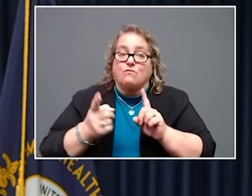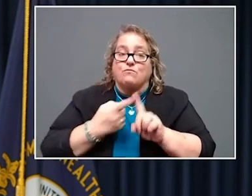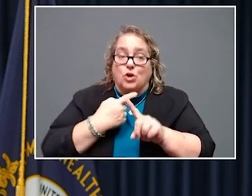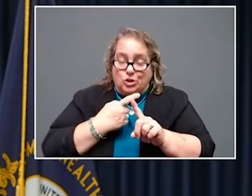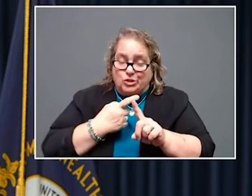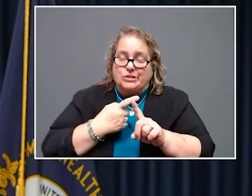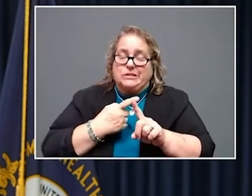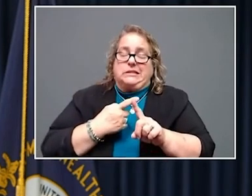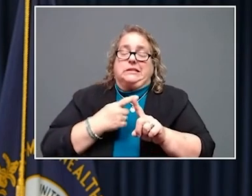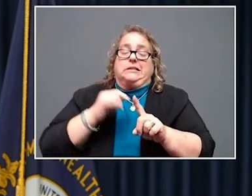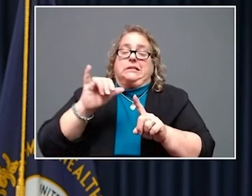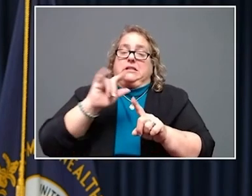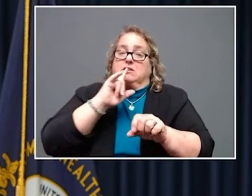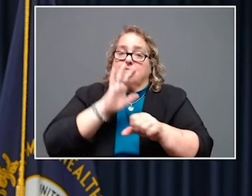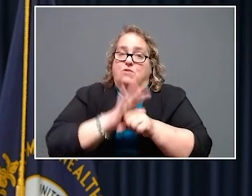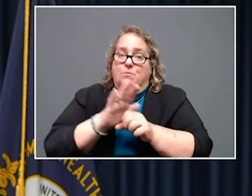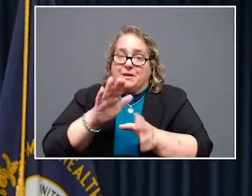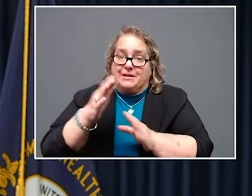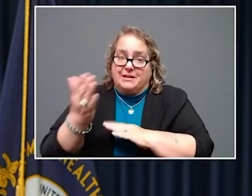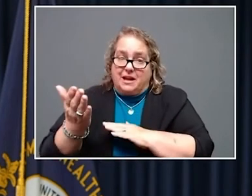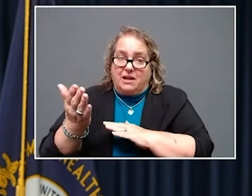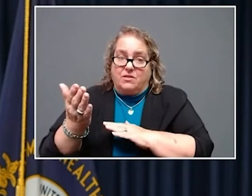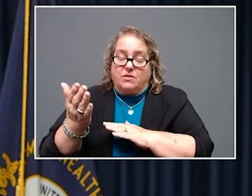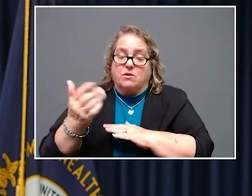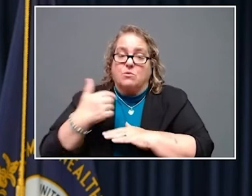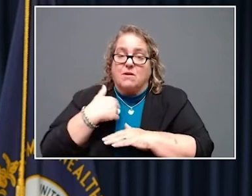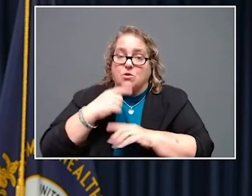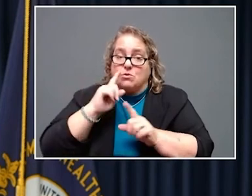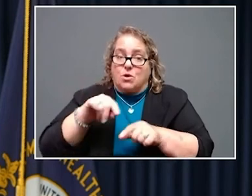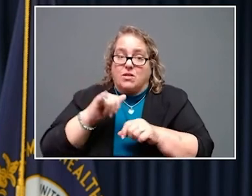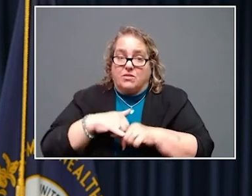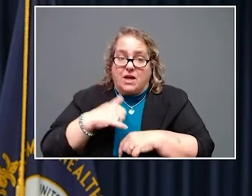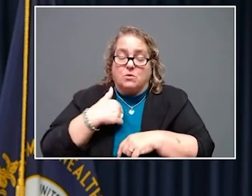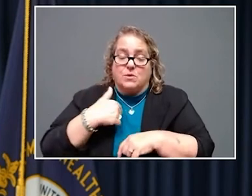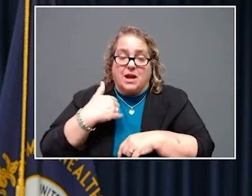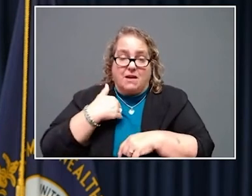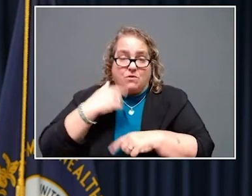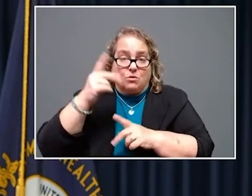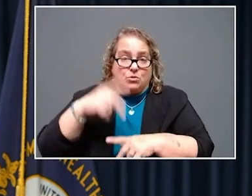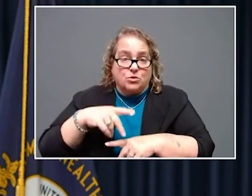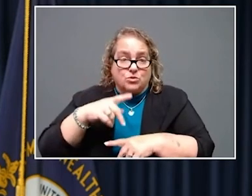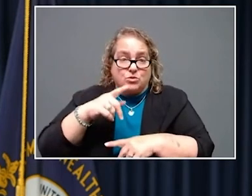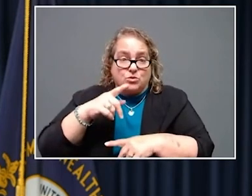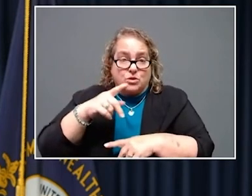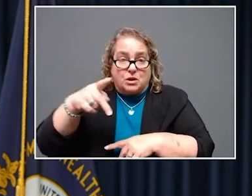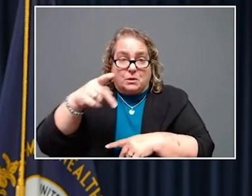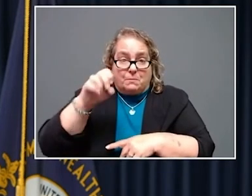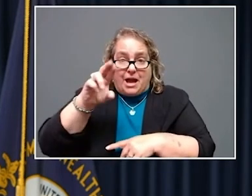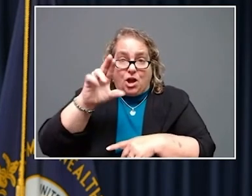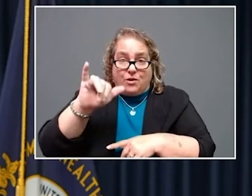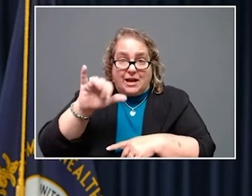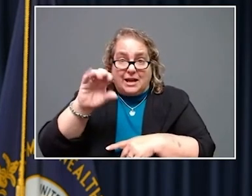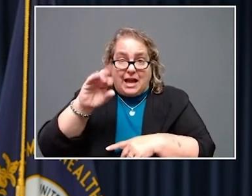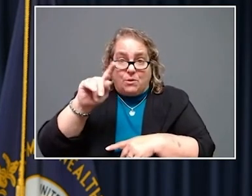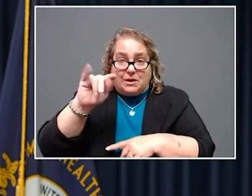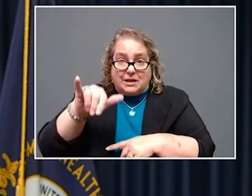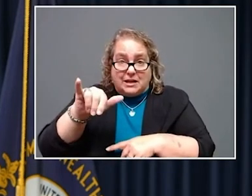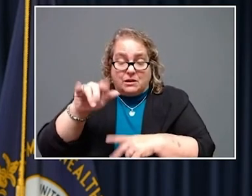There's a report that we have lost a Perry County native,